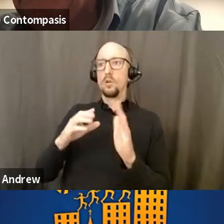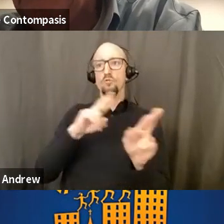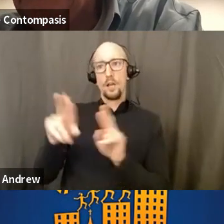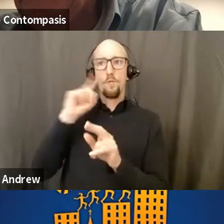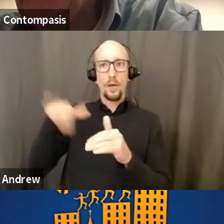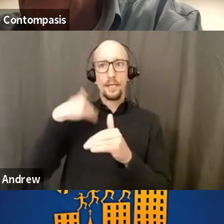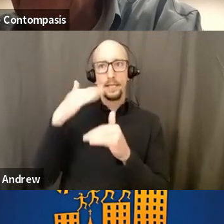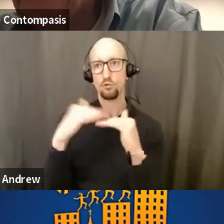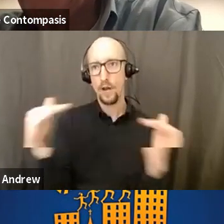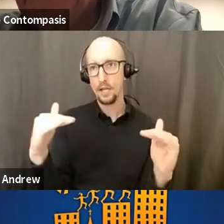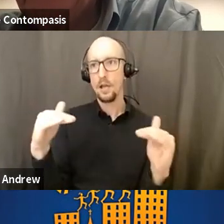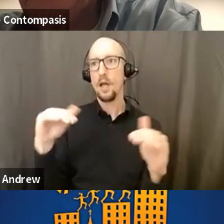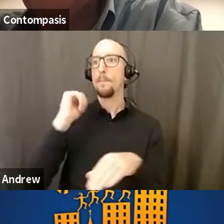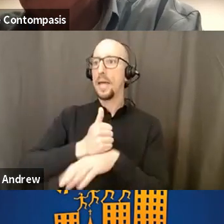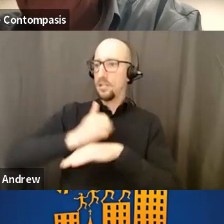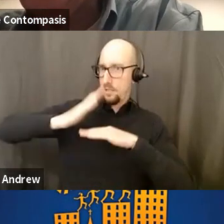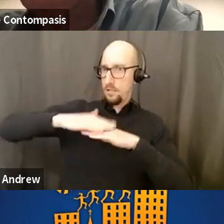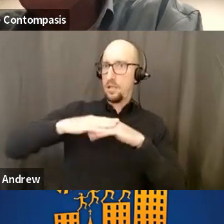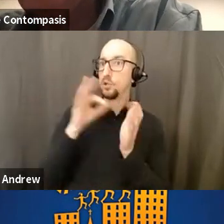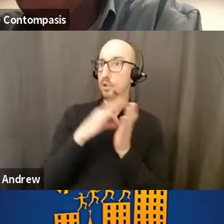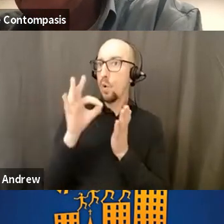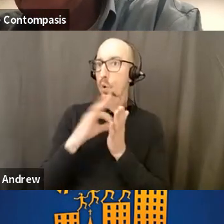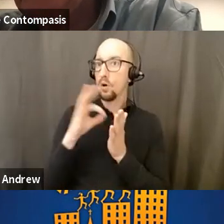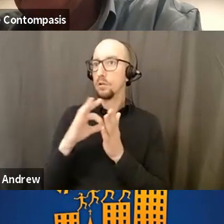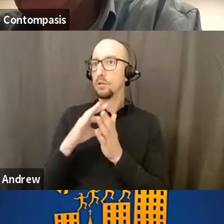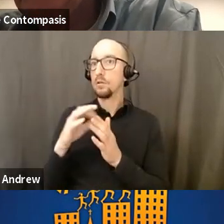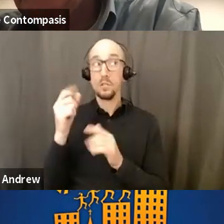score, which the vendor claims